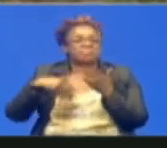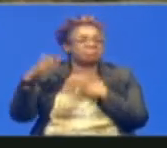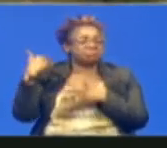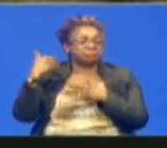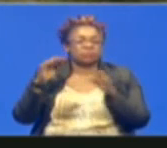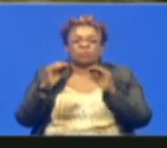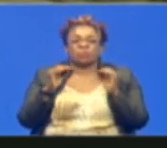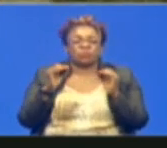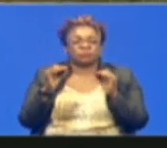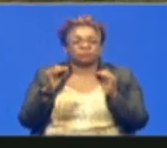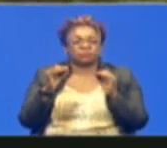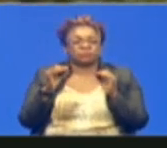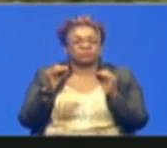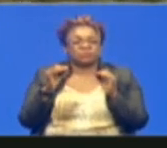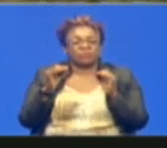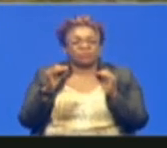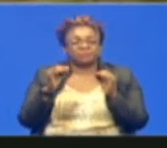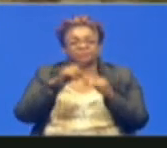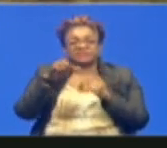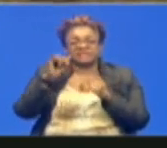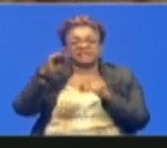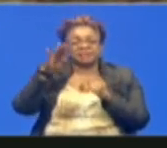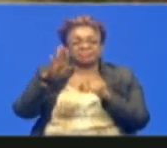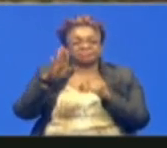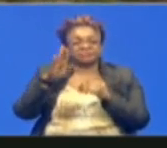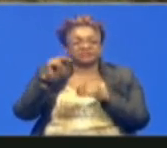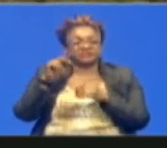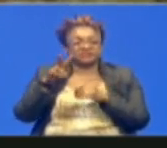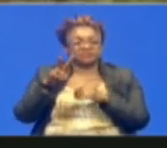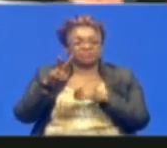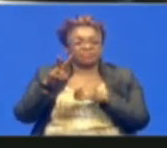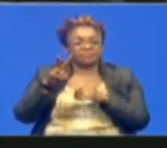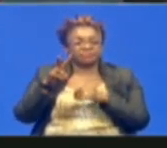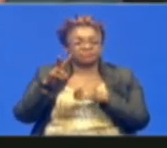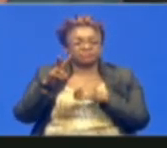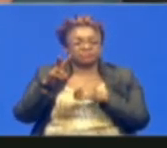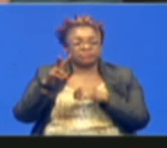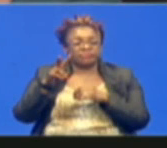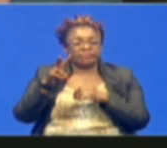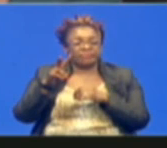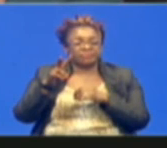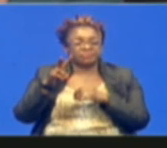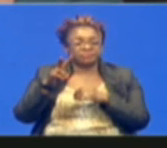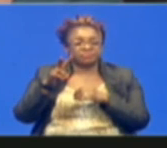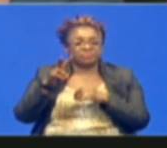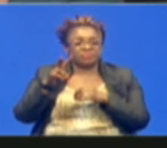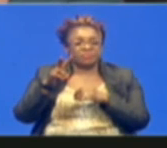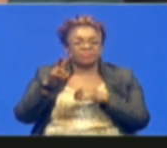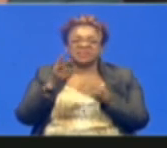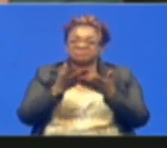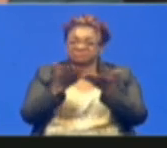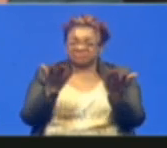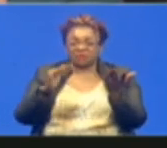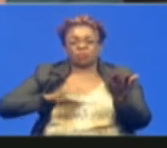in 2015. Zainab Ismail, NTV. In what is part of a worrying trend, a woman